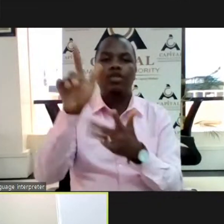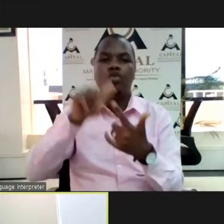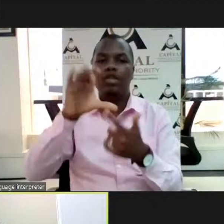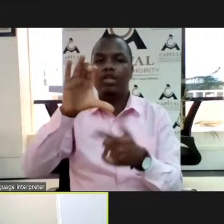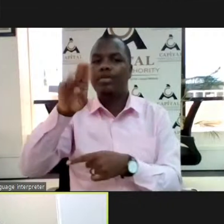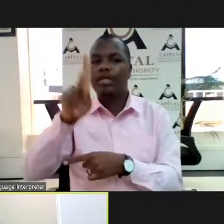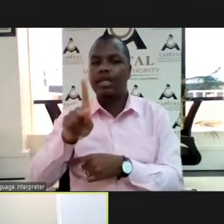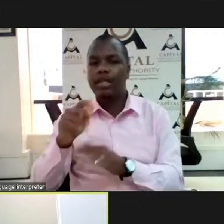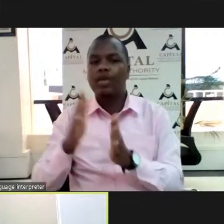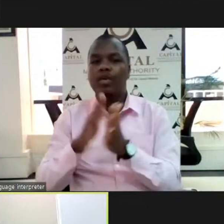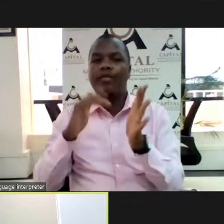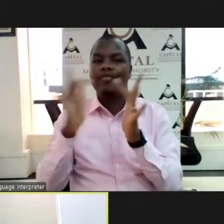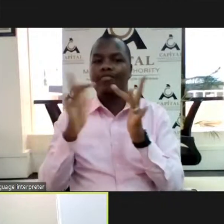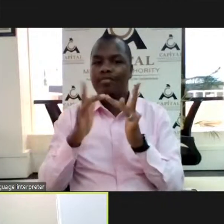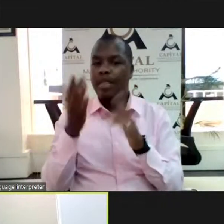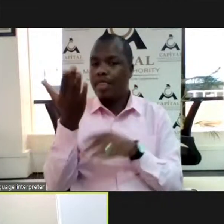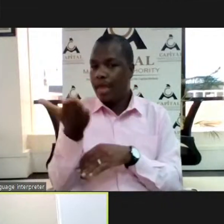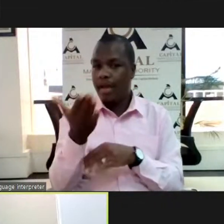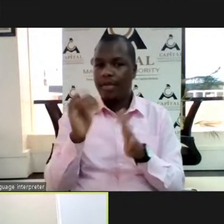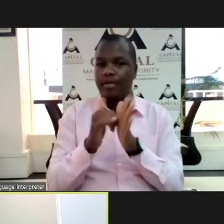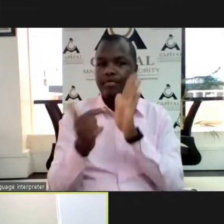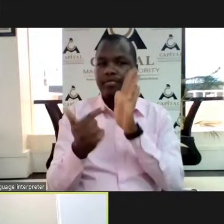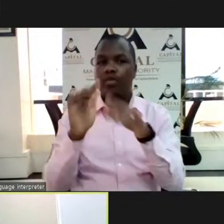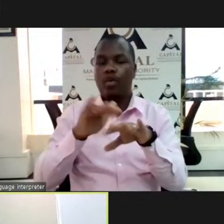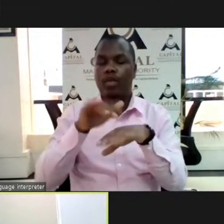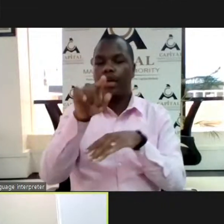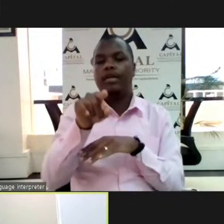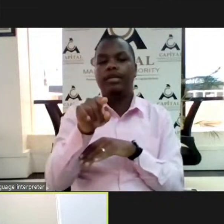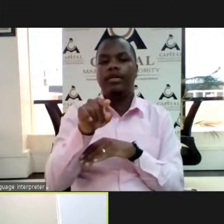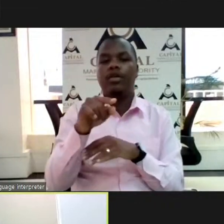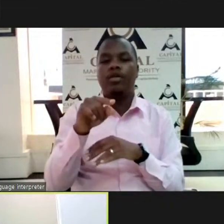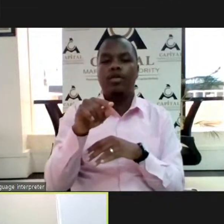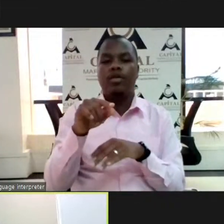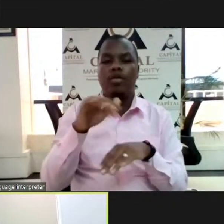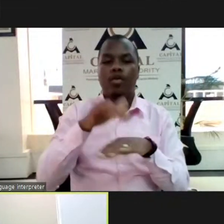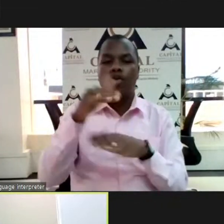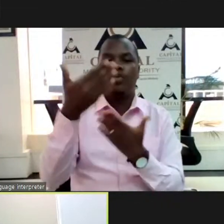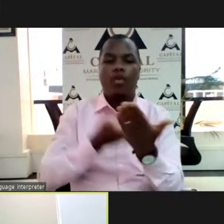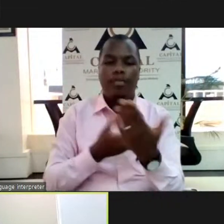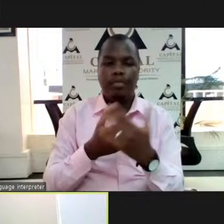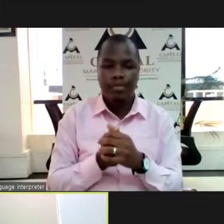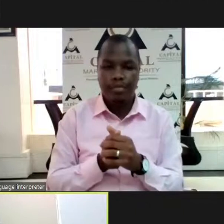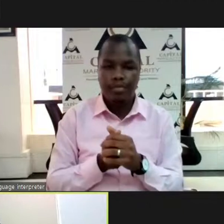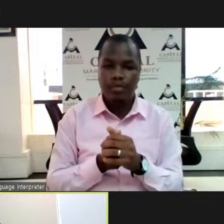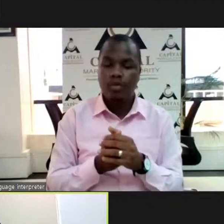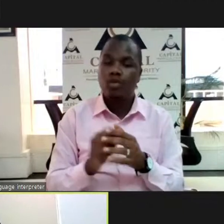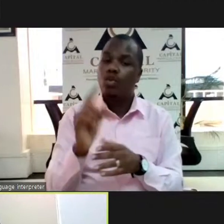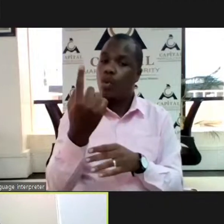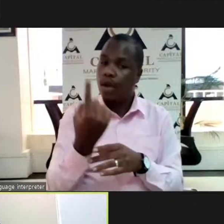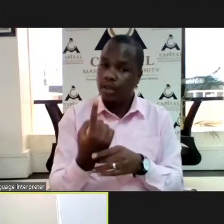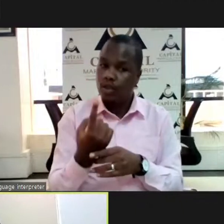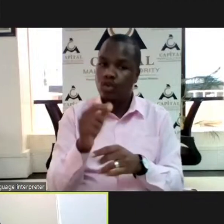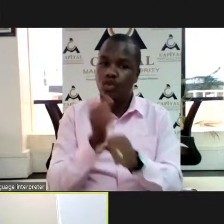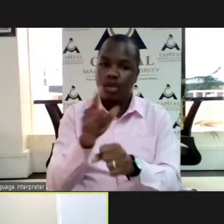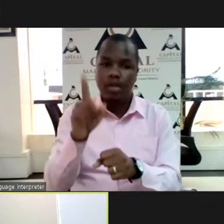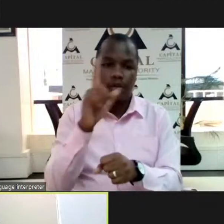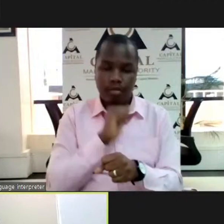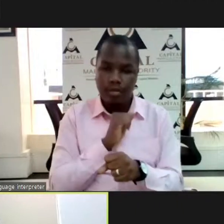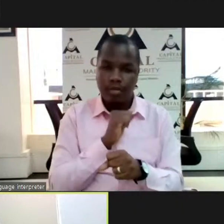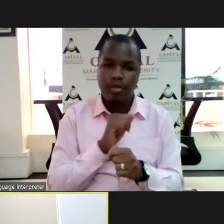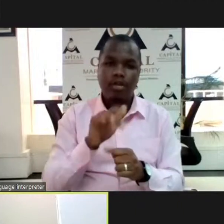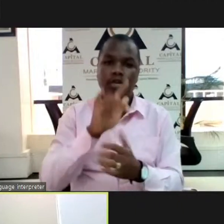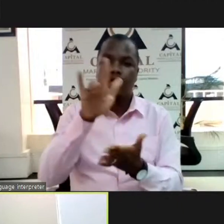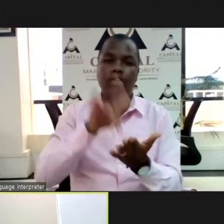And there's an email address that is indicated on that, on those requirements. Once you do that, central bank